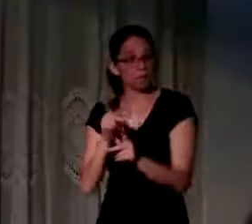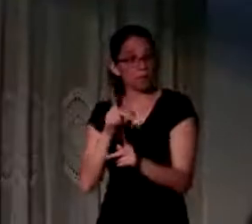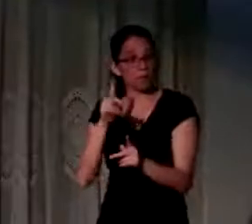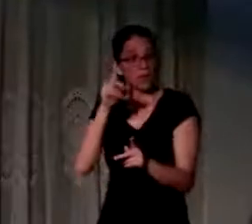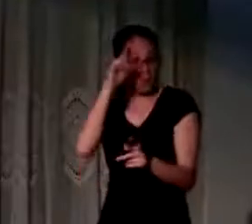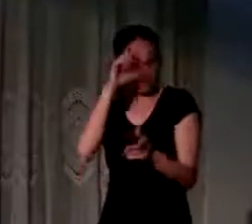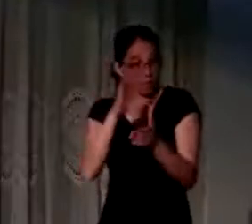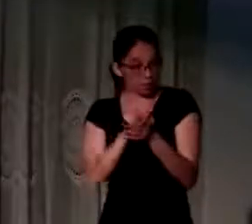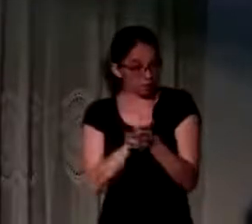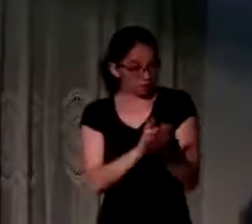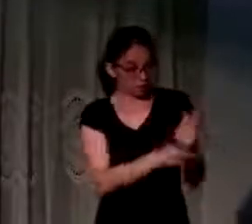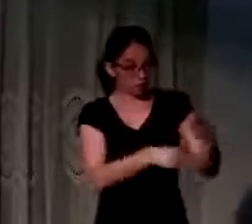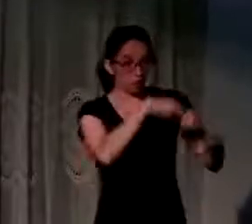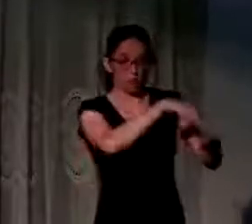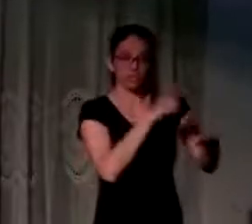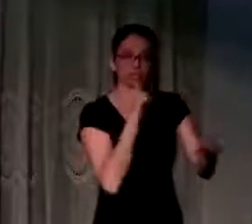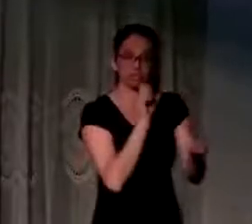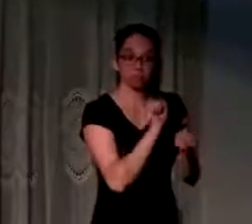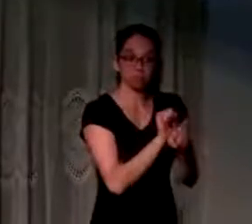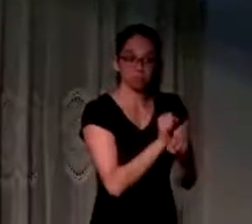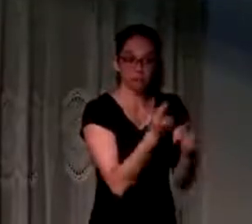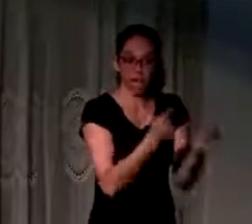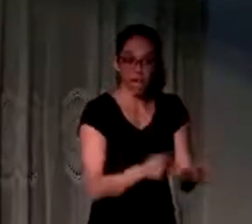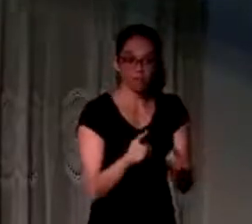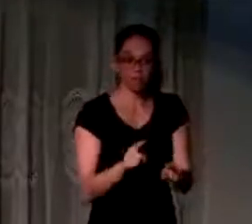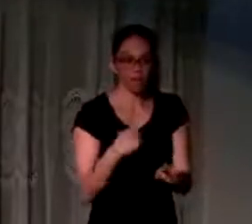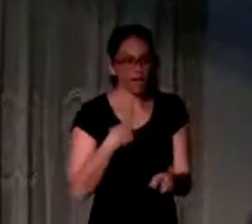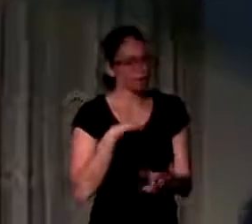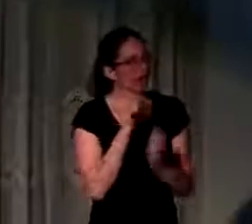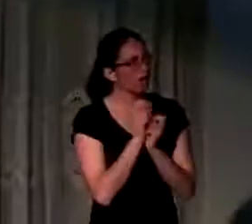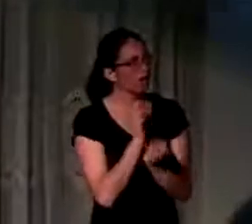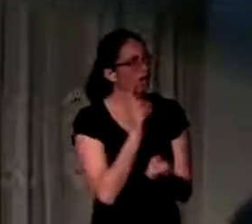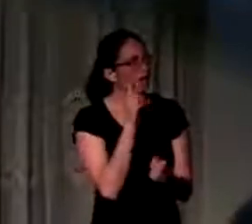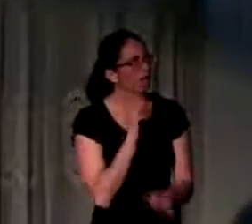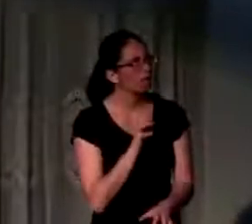physical resurrection of Jesus Christ. That stunned me.